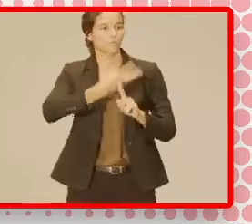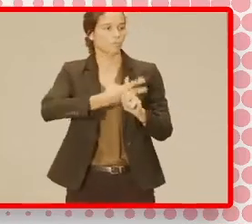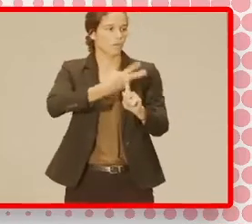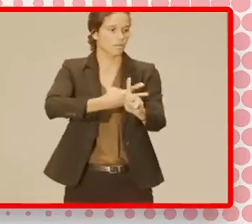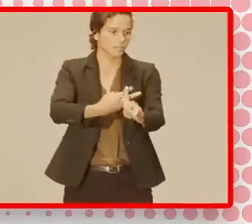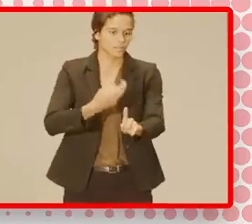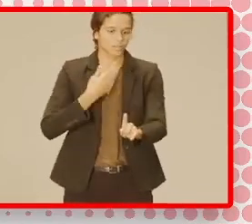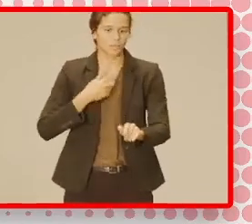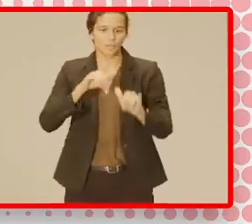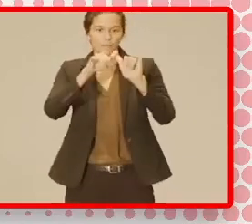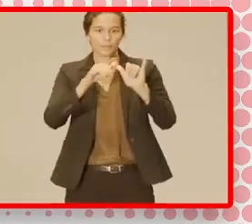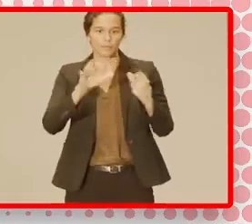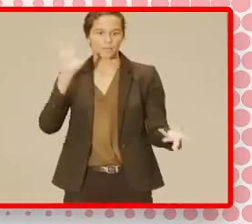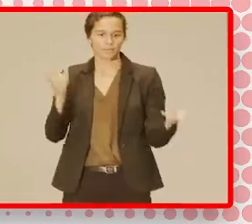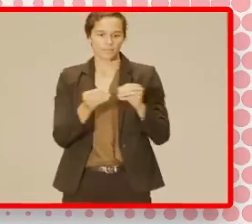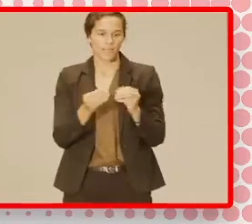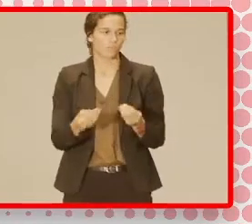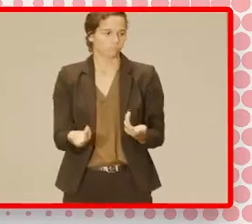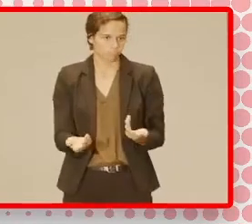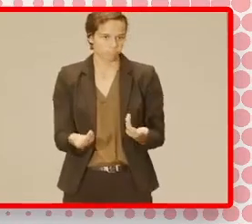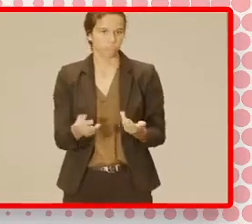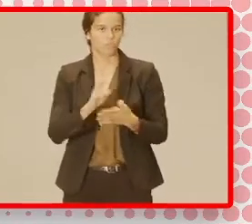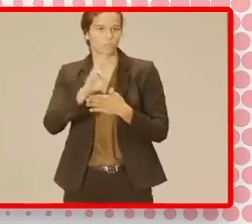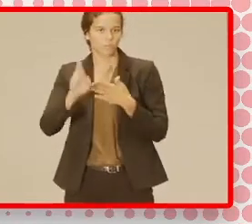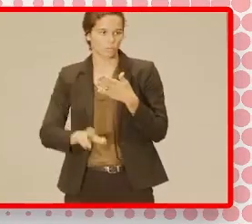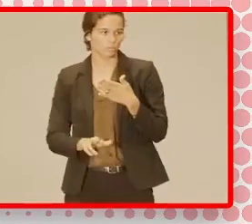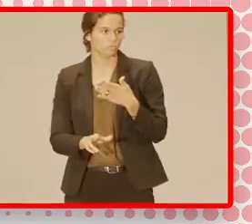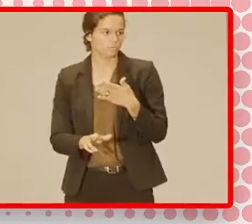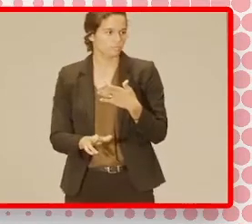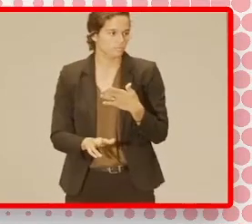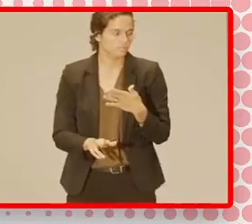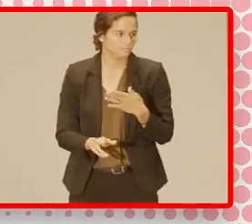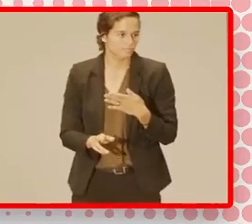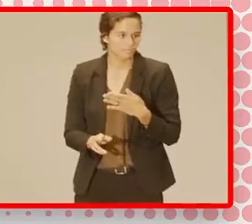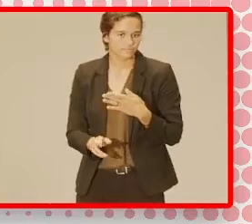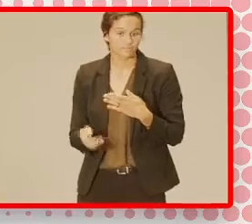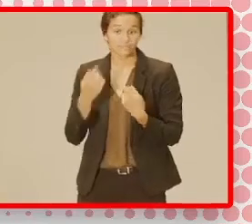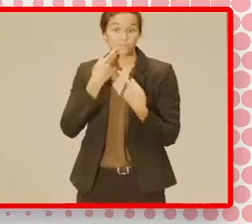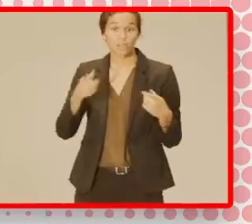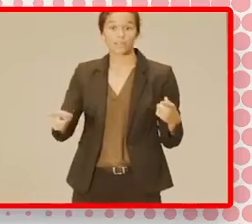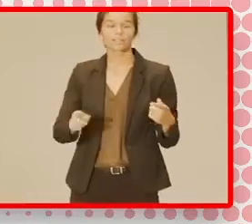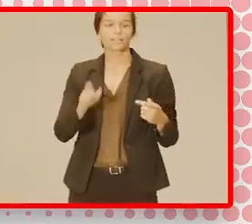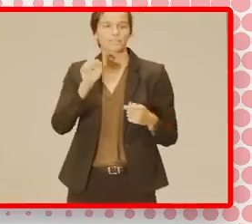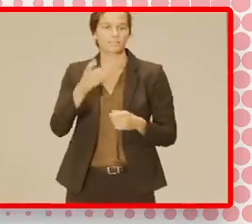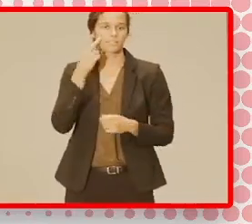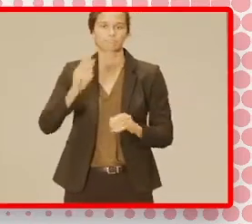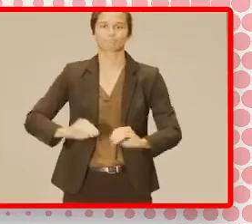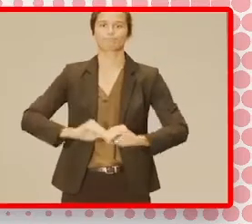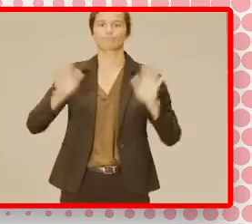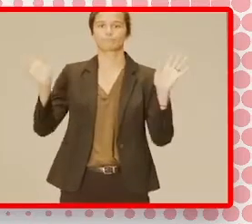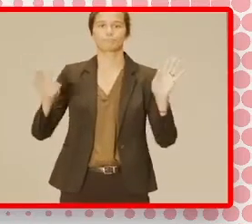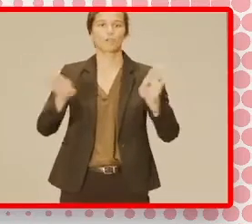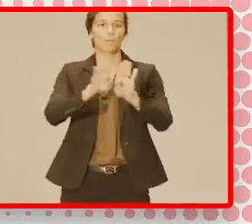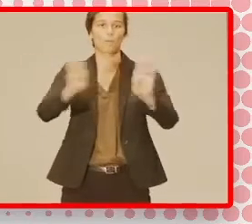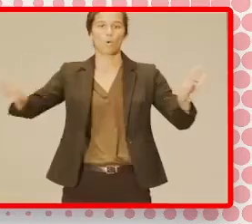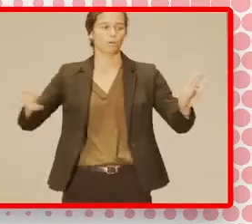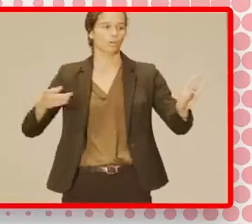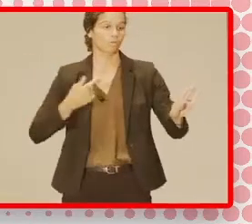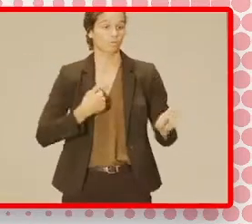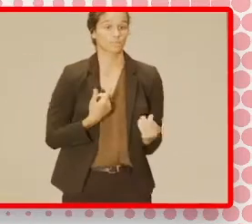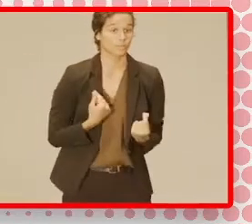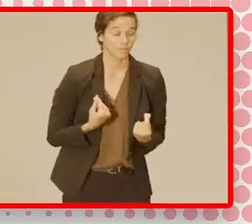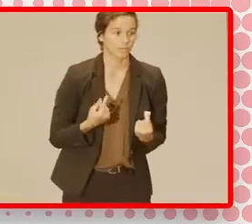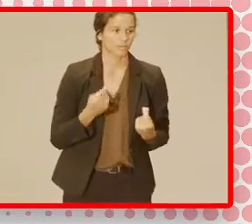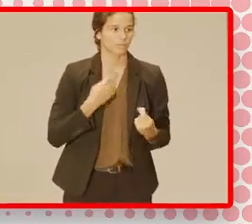achievements together. Finally, you've got to be able to see it visibly on a scoreboard. So we create this little spreadsheet and things where we just